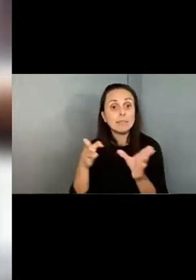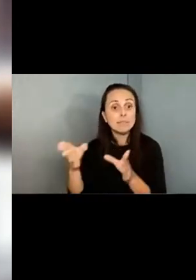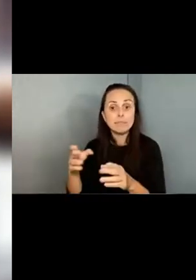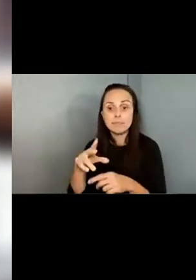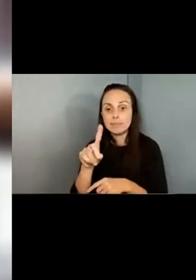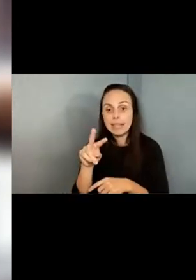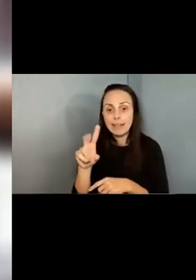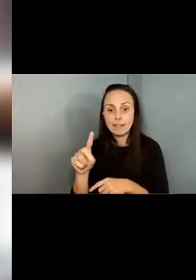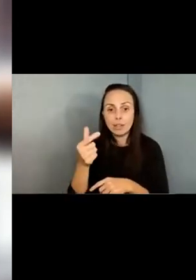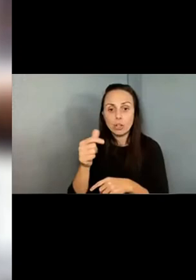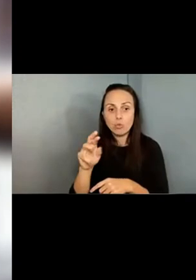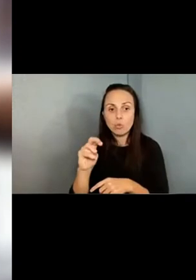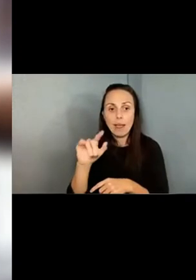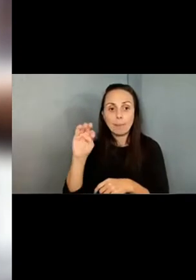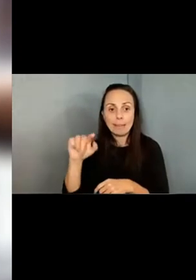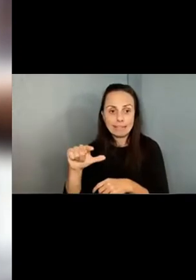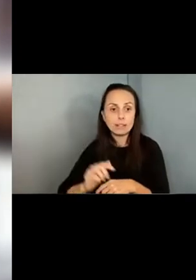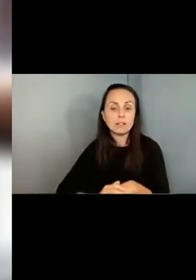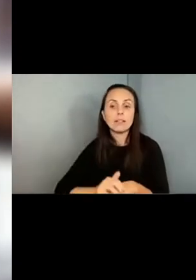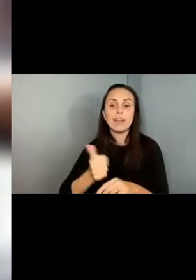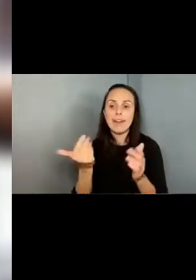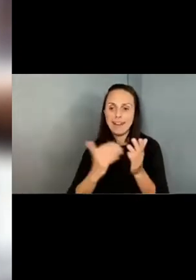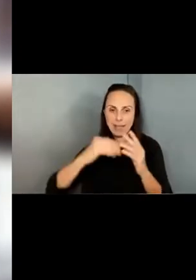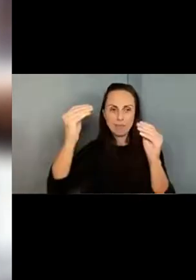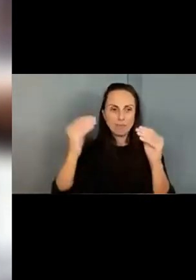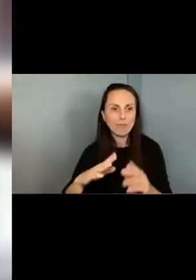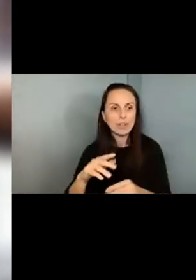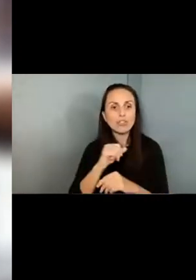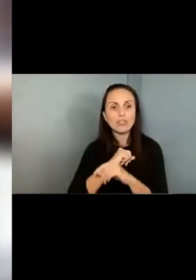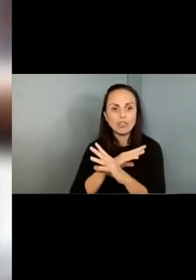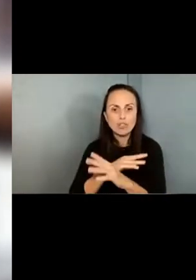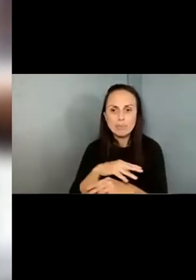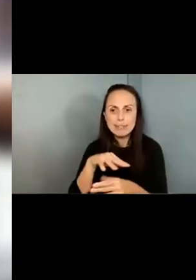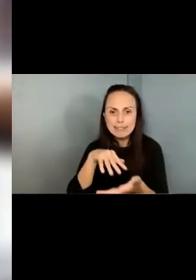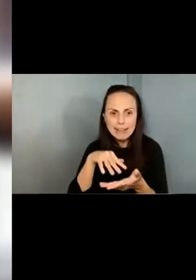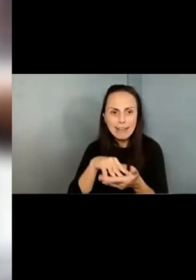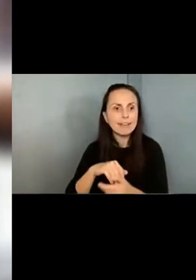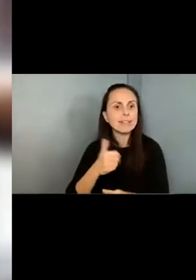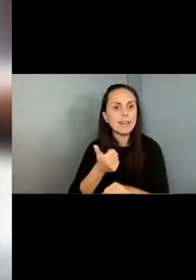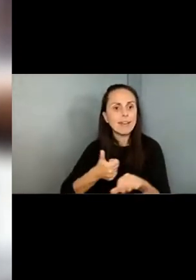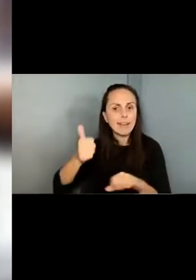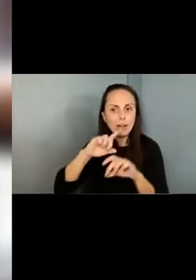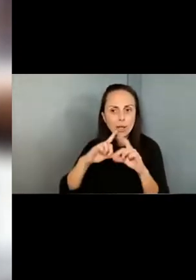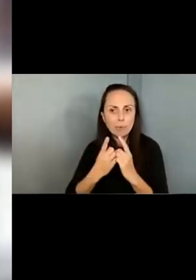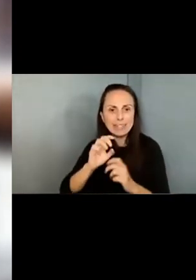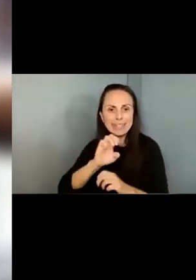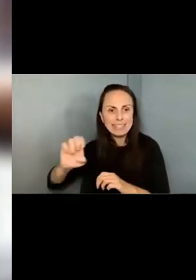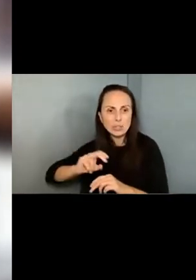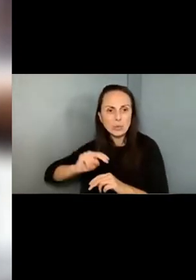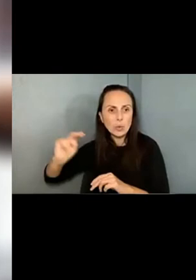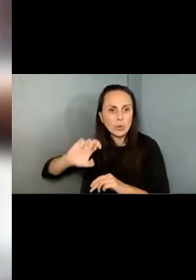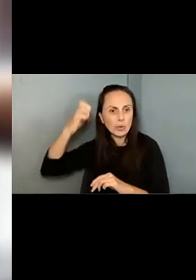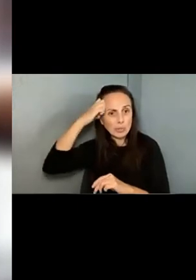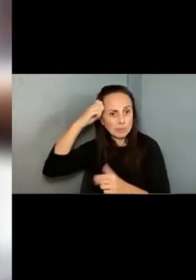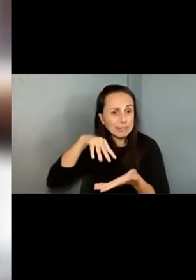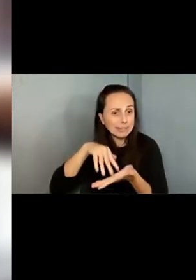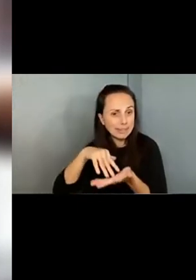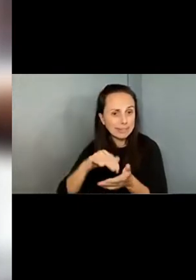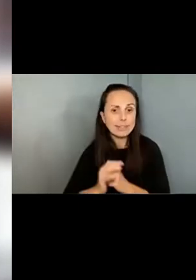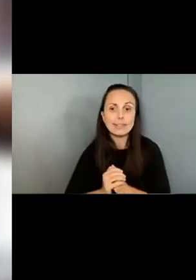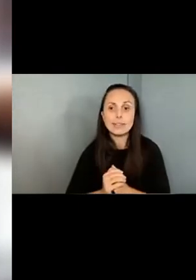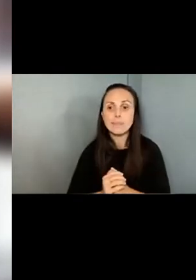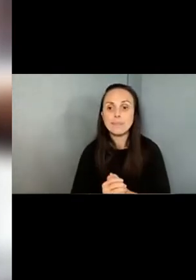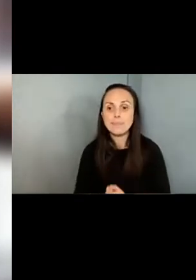David Gramling, once again, professor of German studies and head of the Department of Central, Eastern and Northern European Studies.